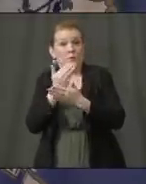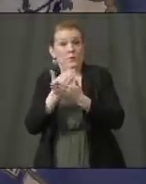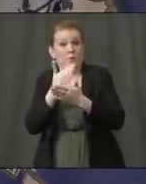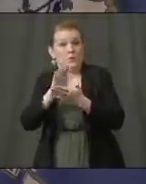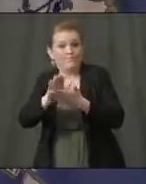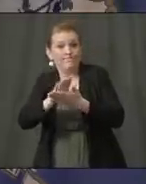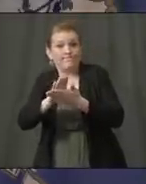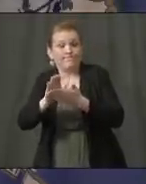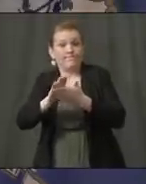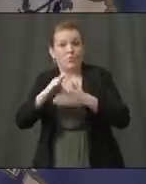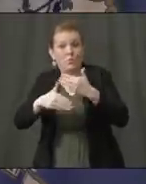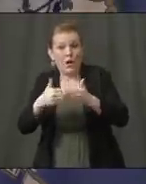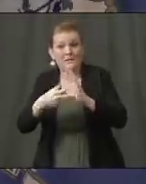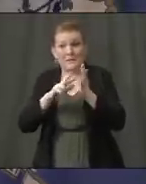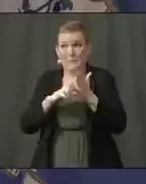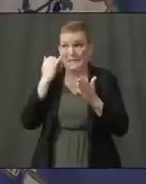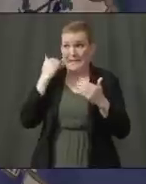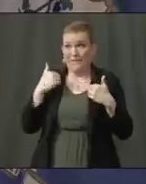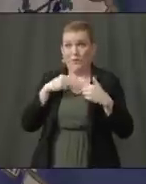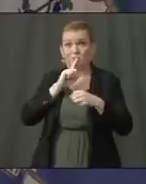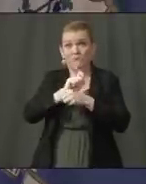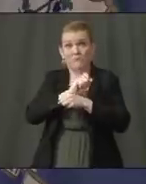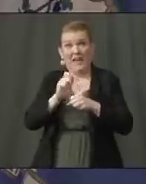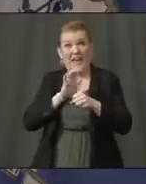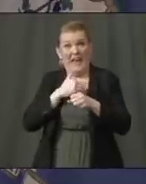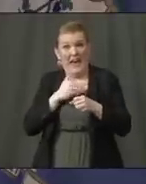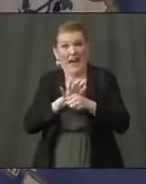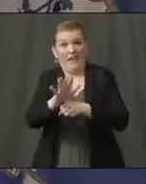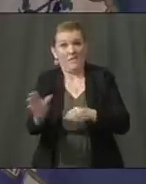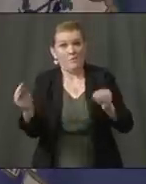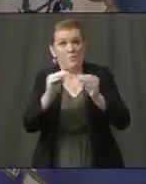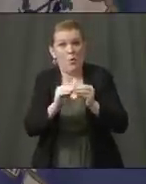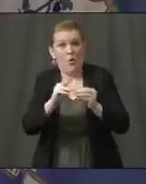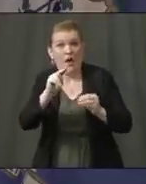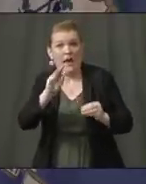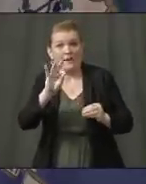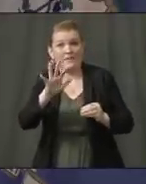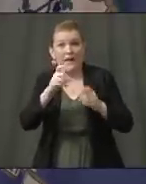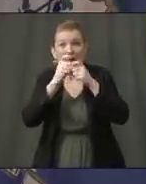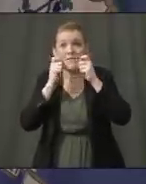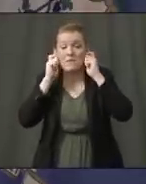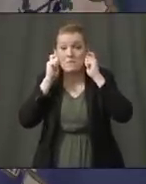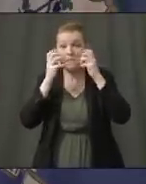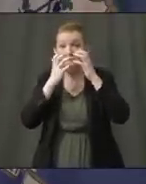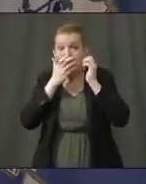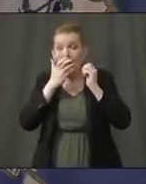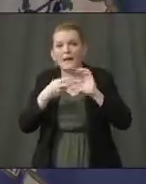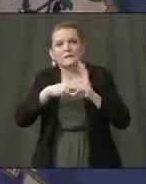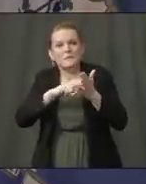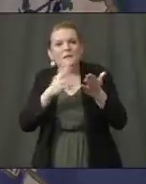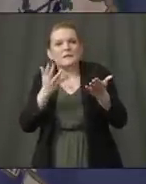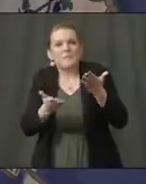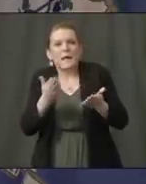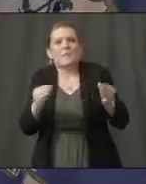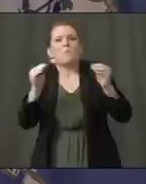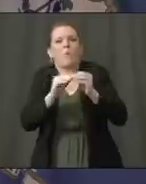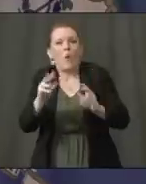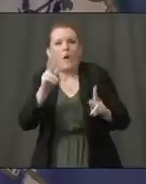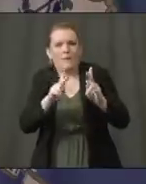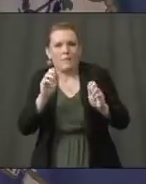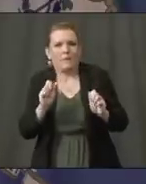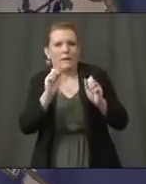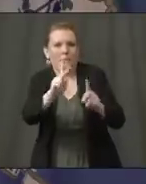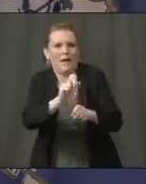we can count upon it. I'll just leave you with one story because this meant a lot to